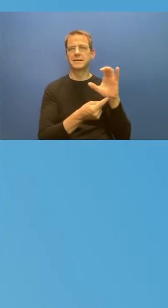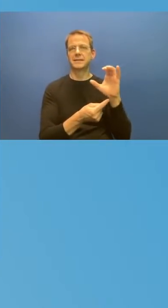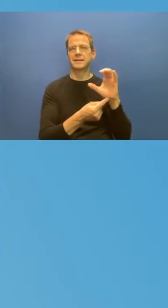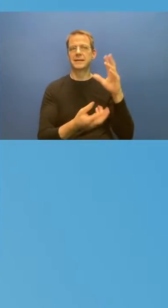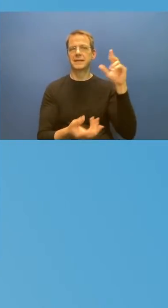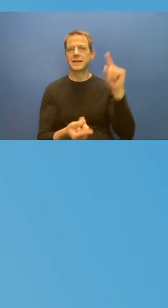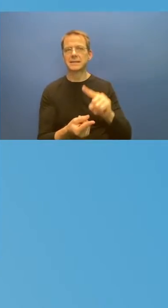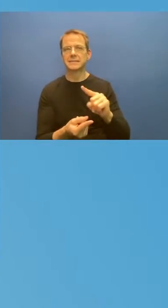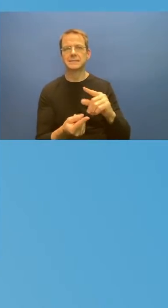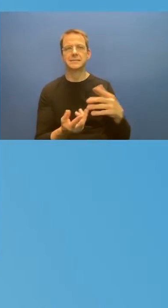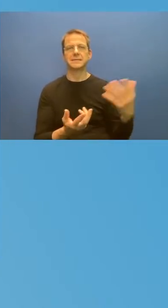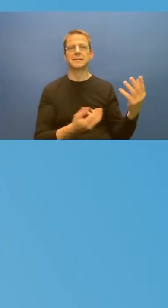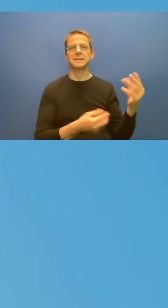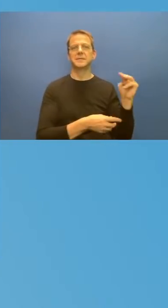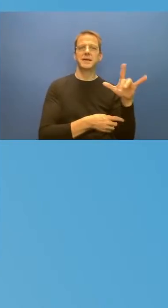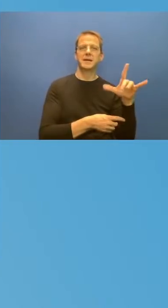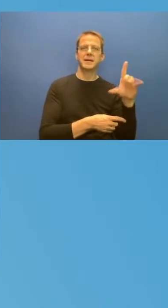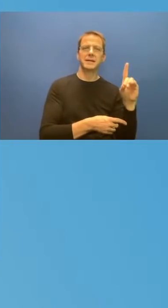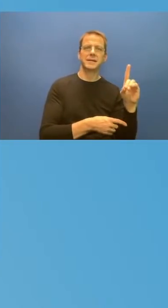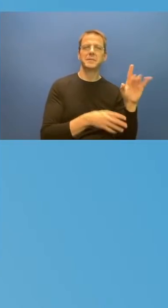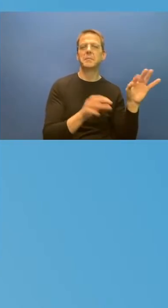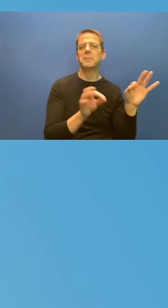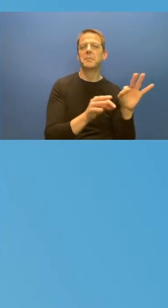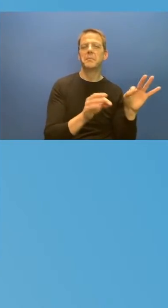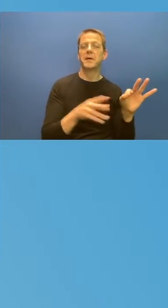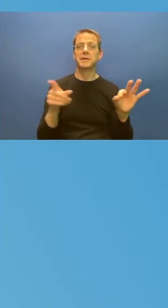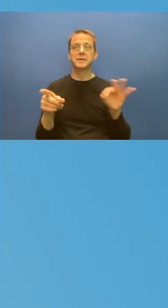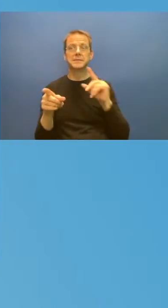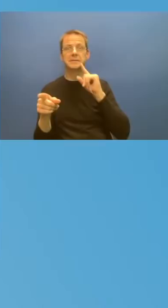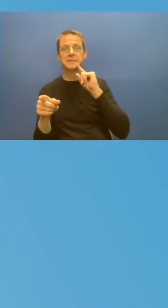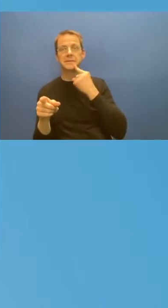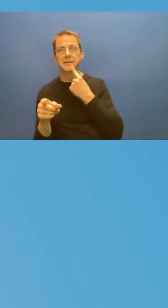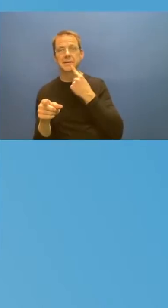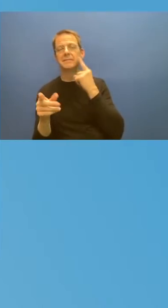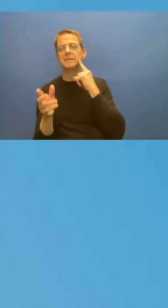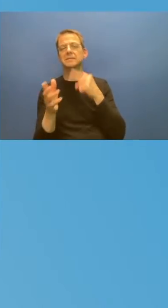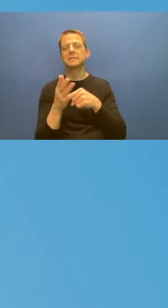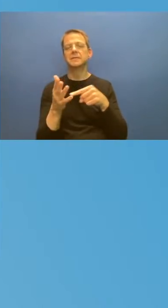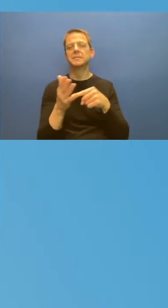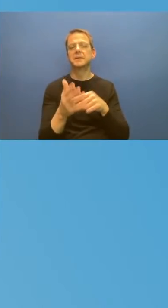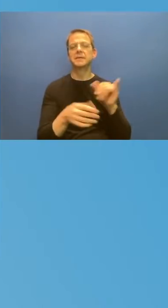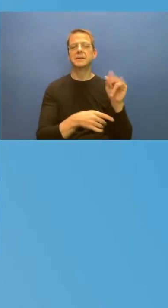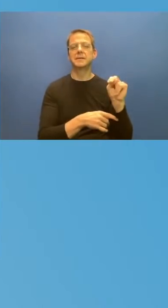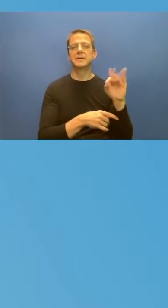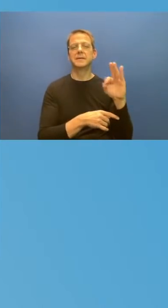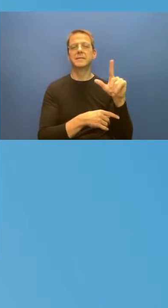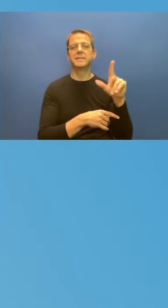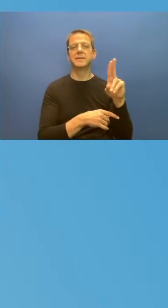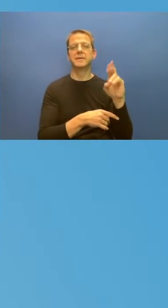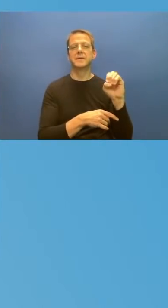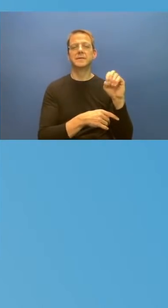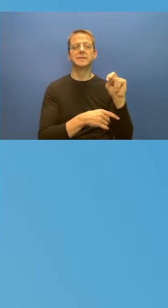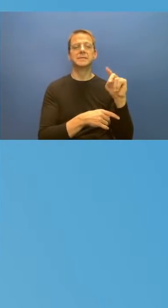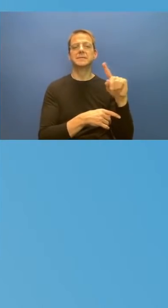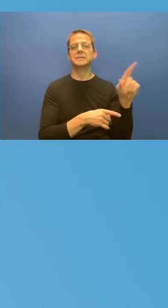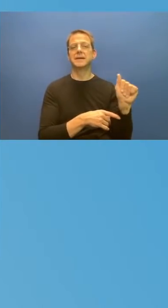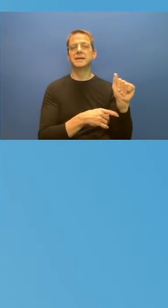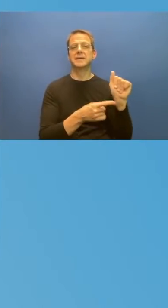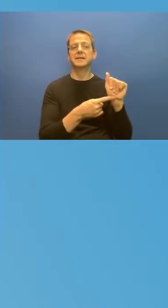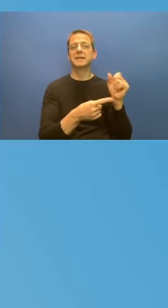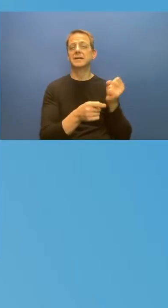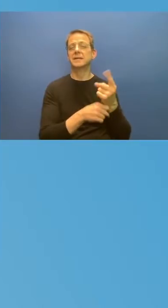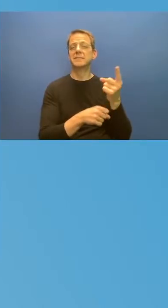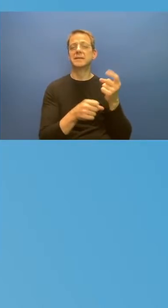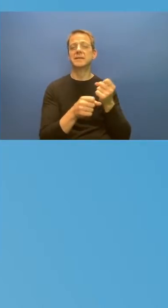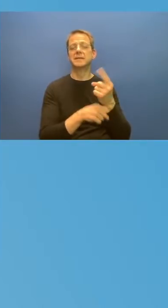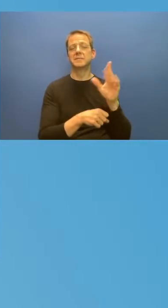in a typical season in Canada. So there's a spectrum of vulnerability, vulnerable populations that I think we all need